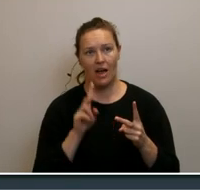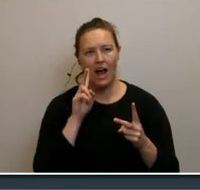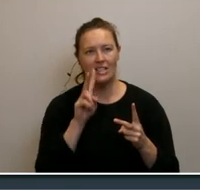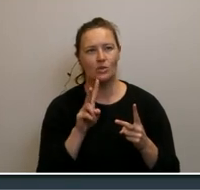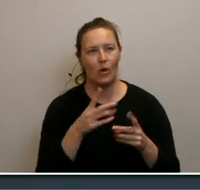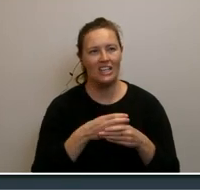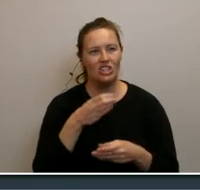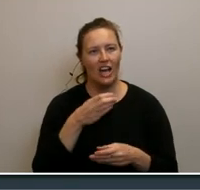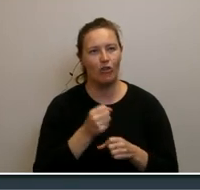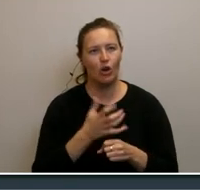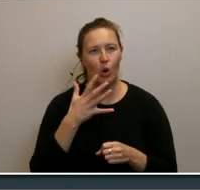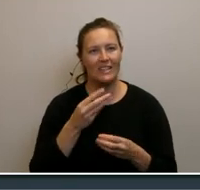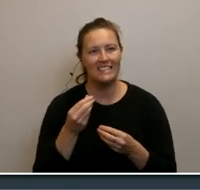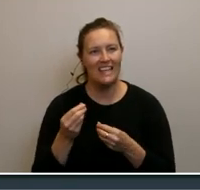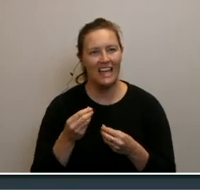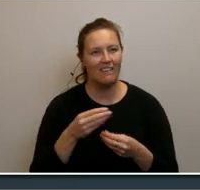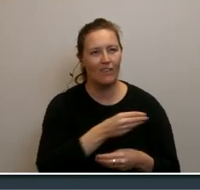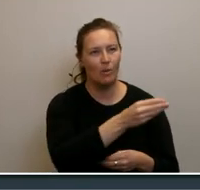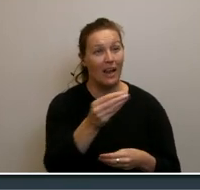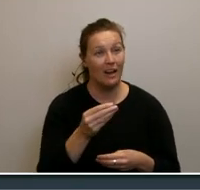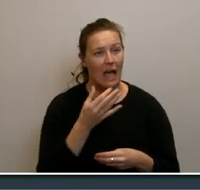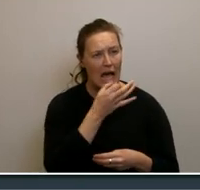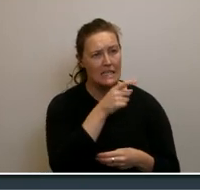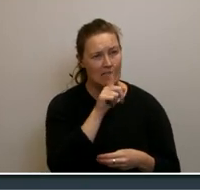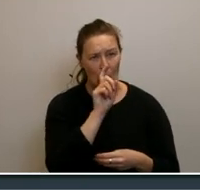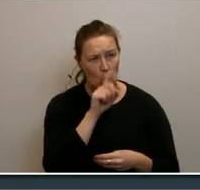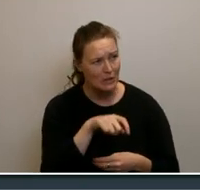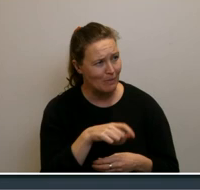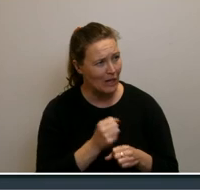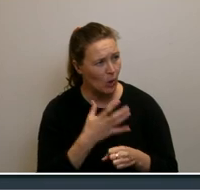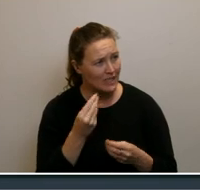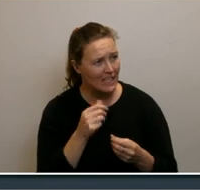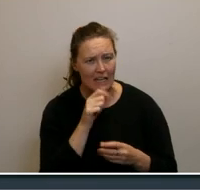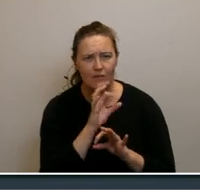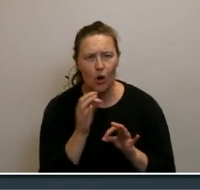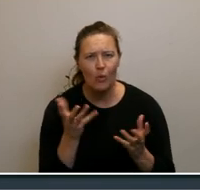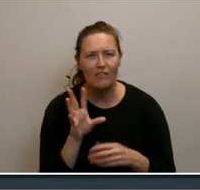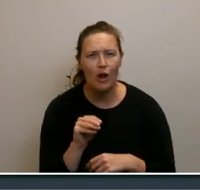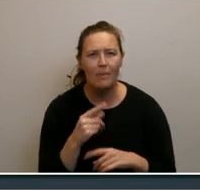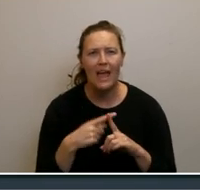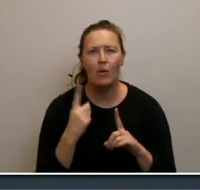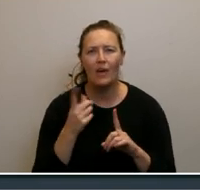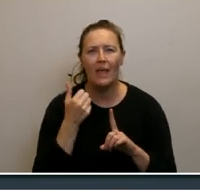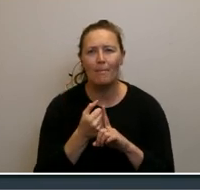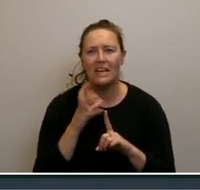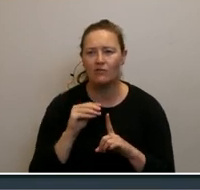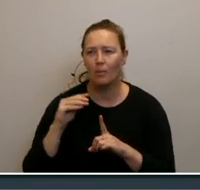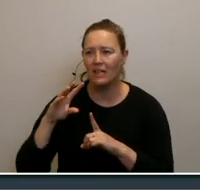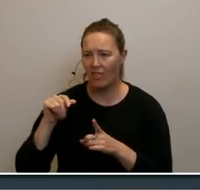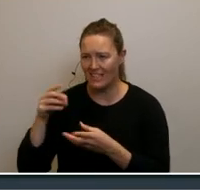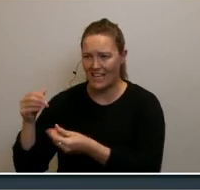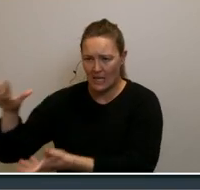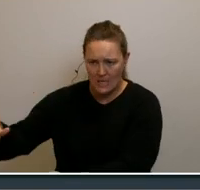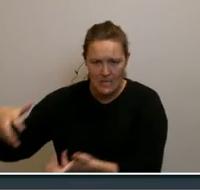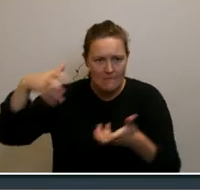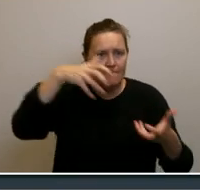golden sand travelling around, and I wonder, is that Hawke's Bay golden sand? If not, where's it coming from, and what are the impacts of bringing that sand in, Okay. Given what